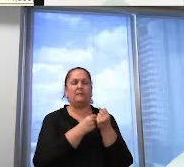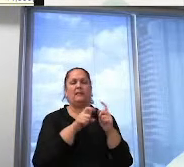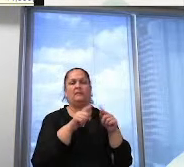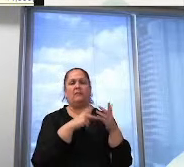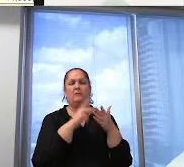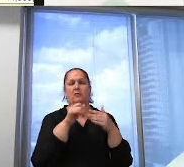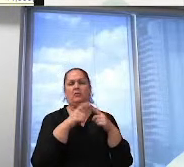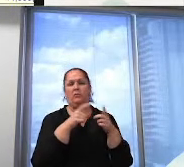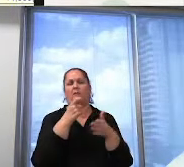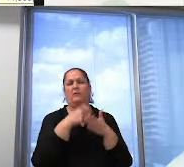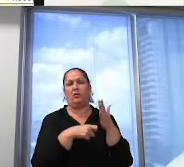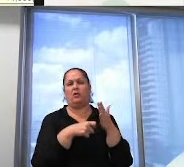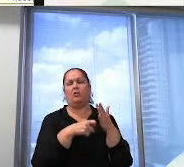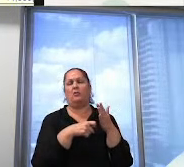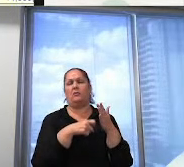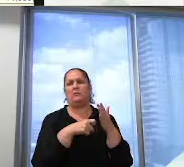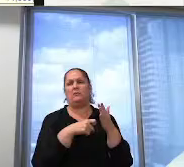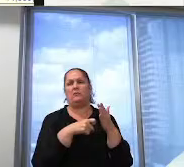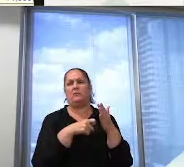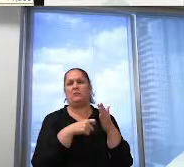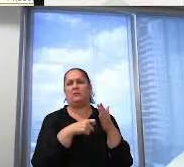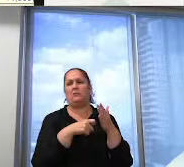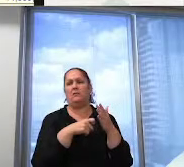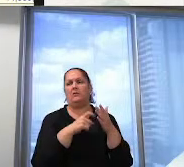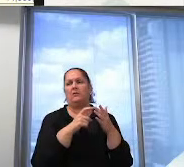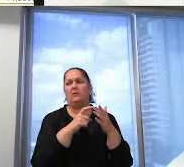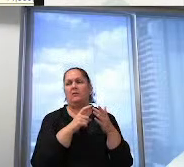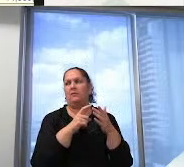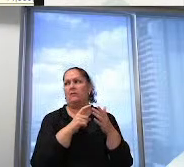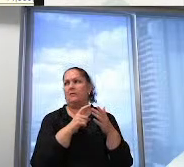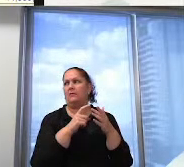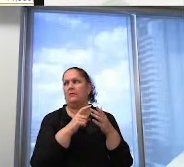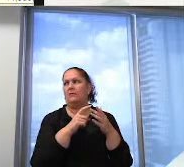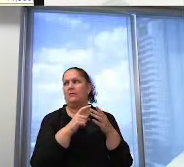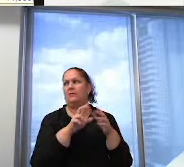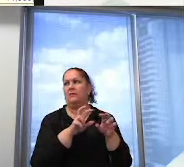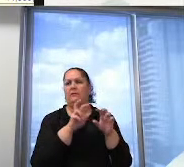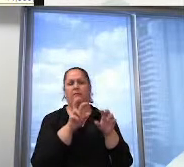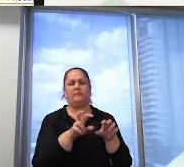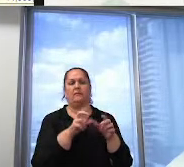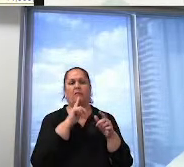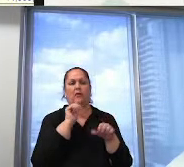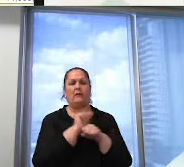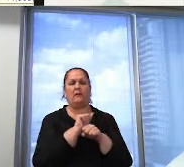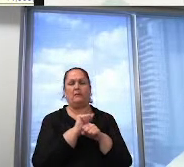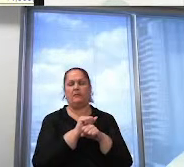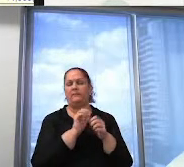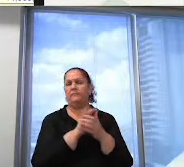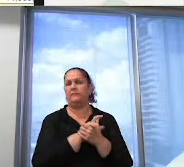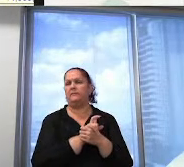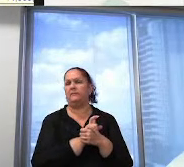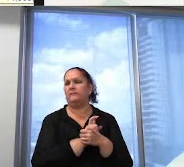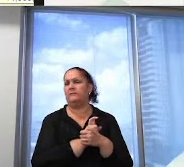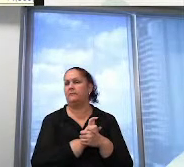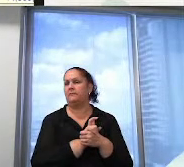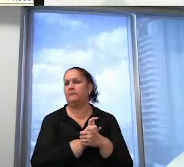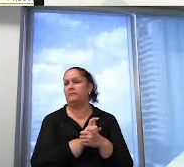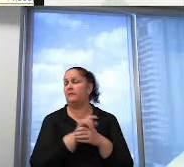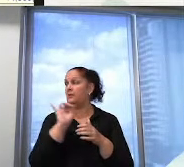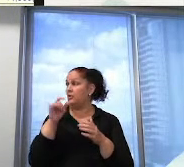visits and projects. So we do have some costs of new connections from a capacity perspective that would be included in there from a labor